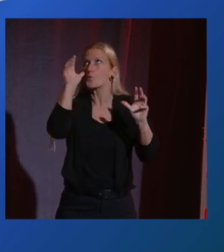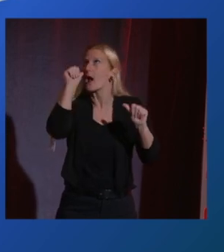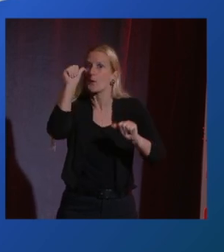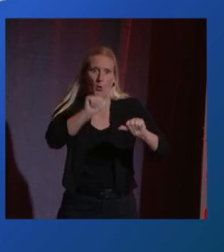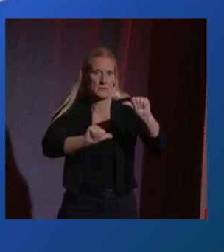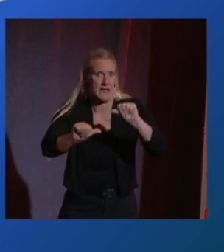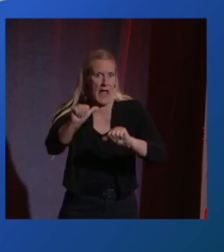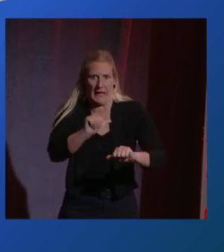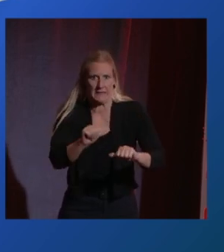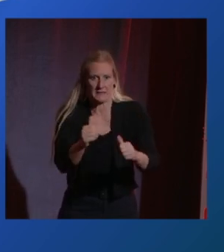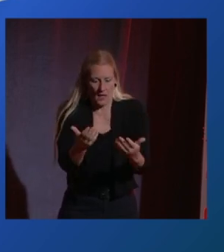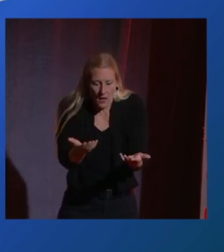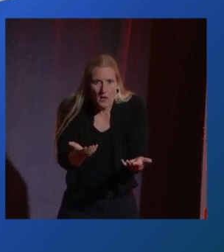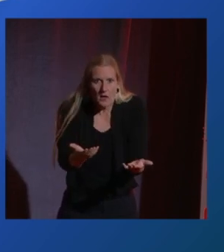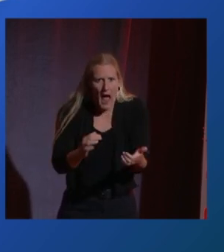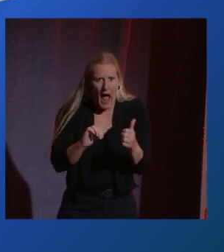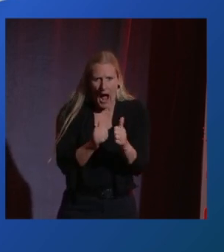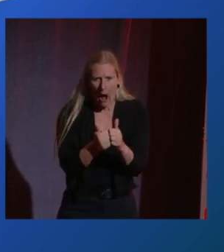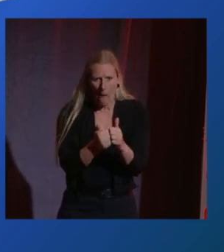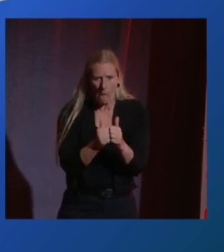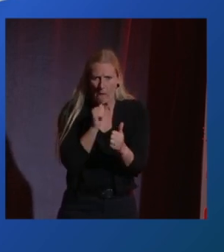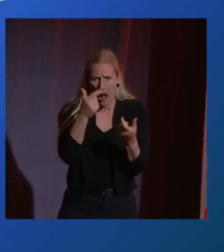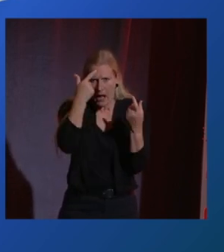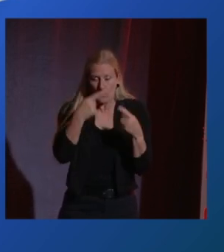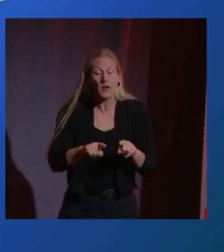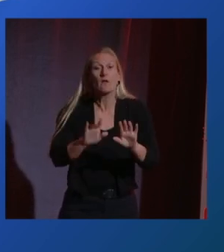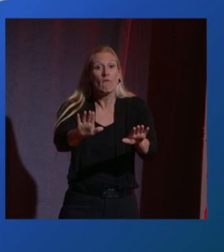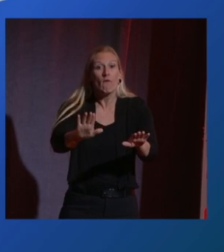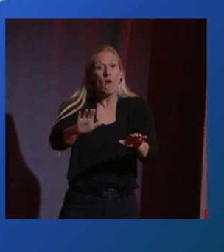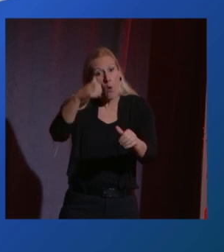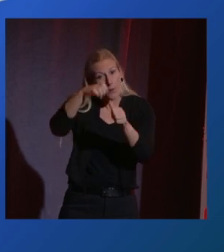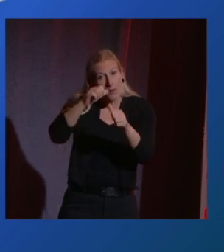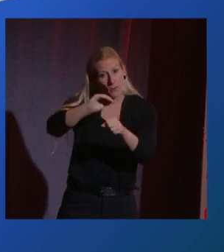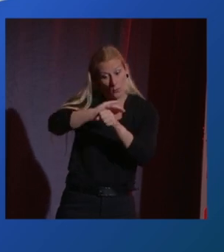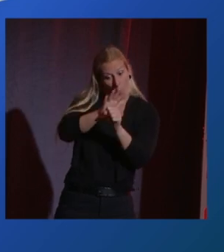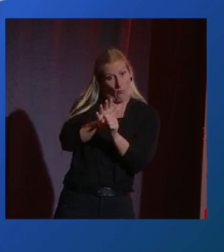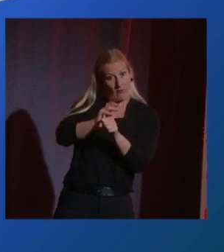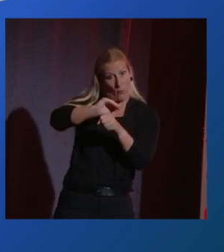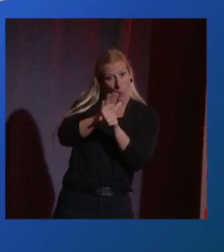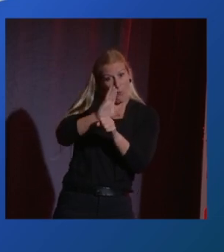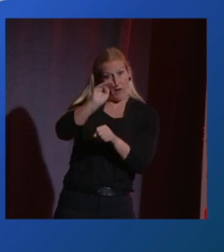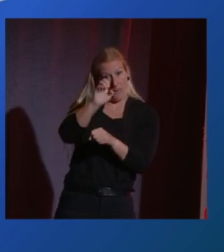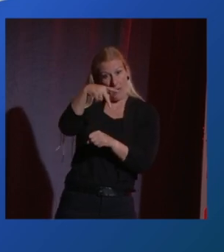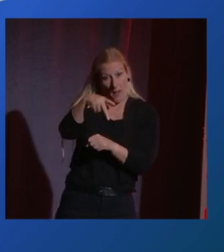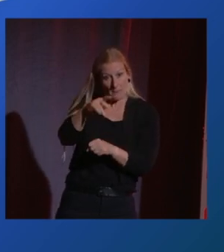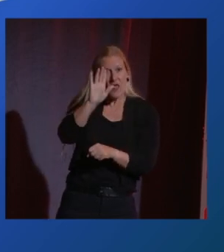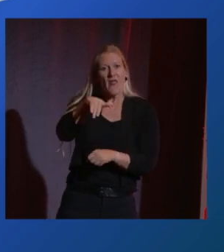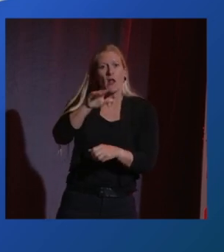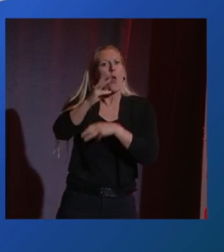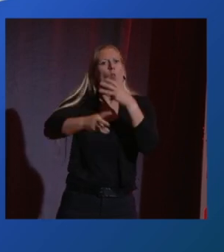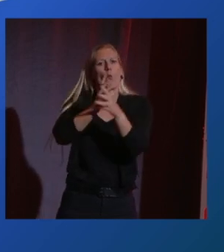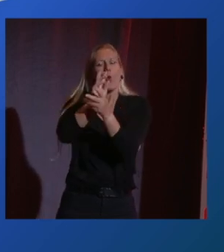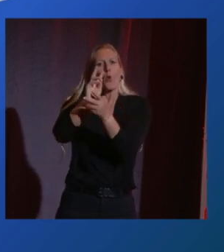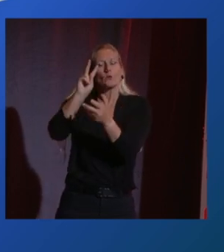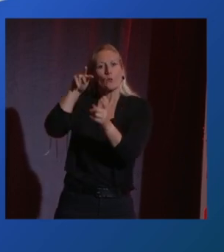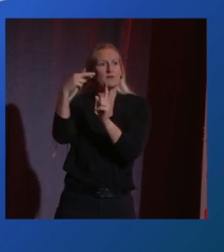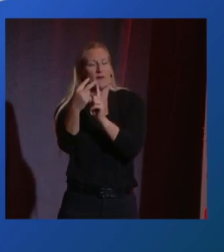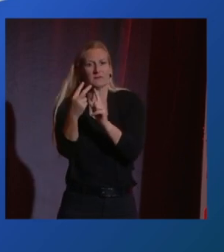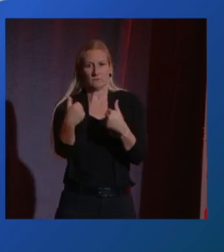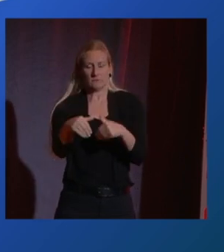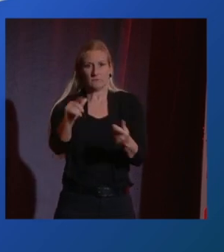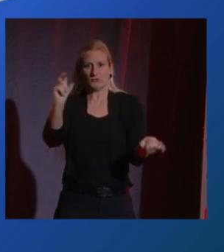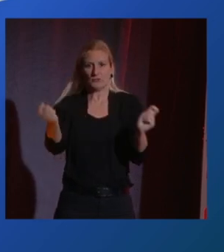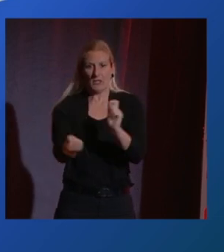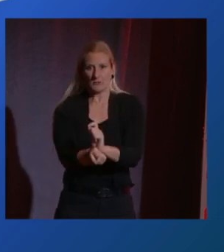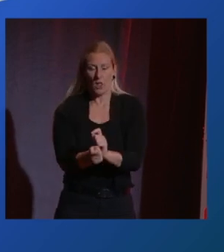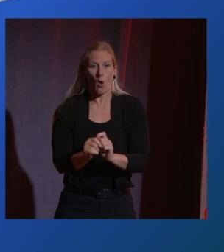Co we saw as I mentioned the co maps changed the world view we saw it as a contagion for what it was so